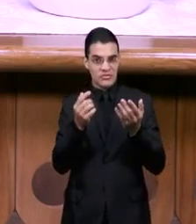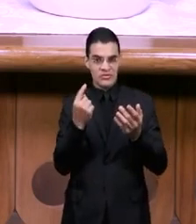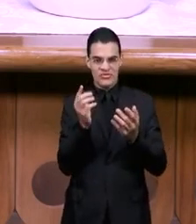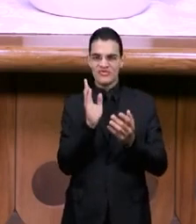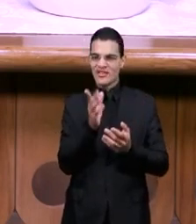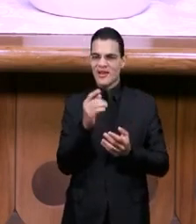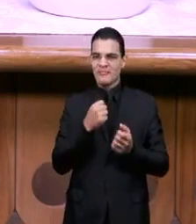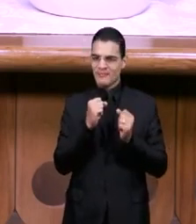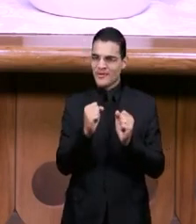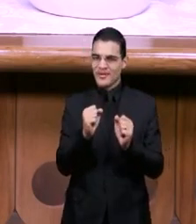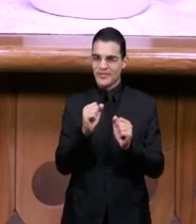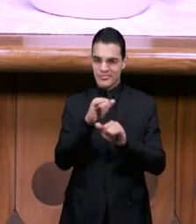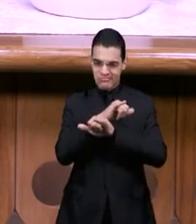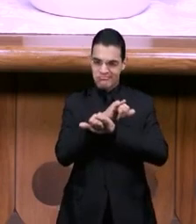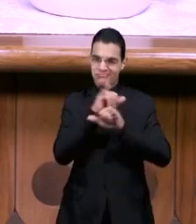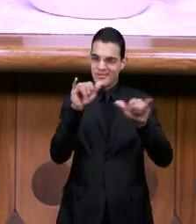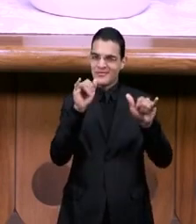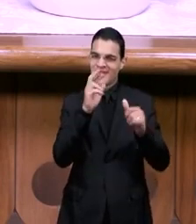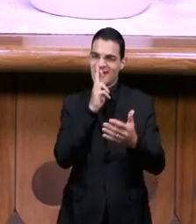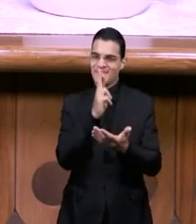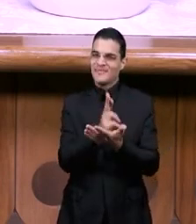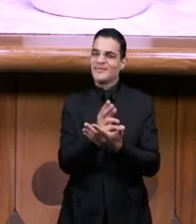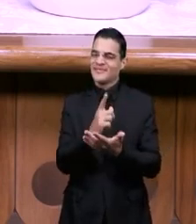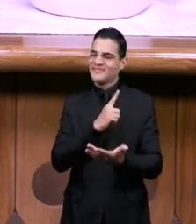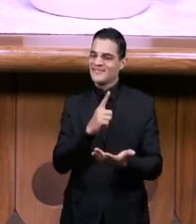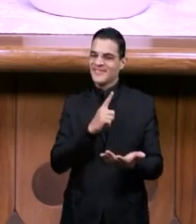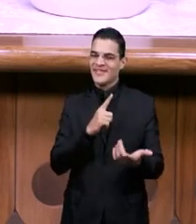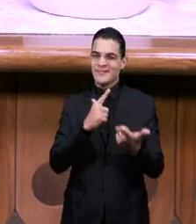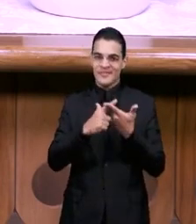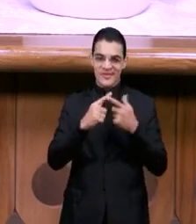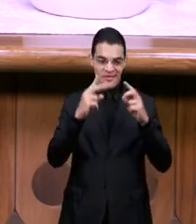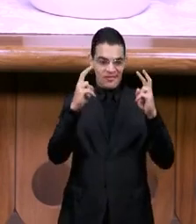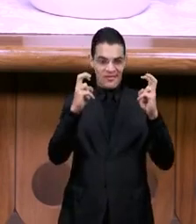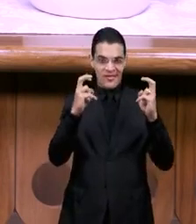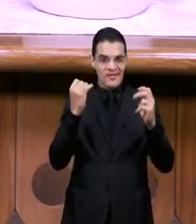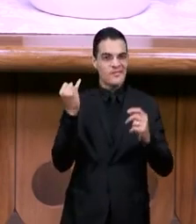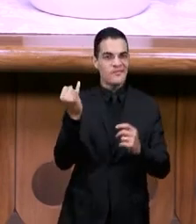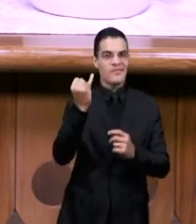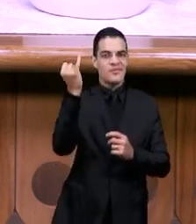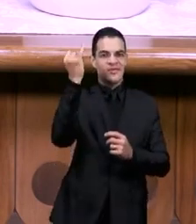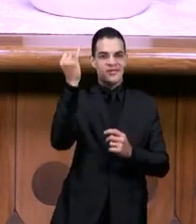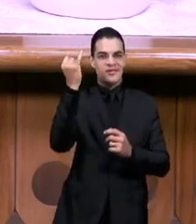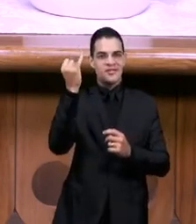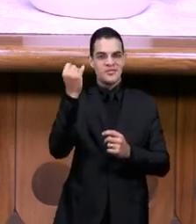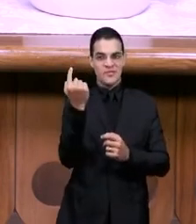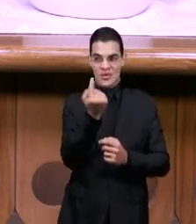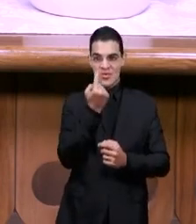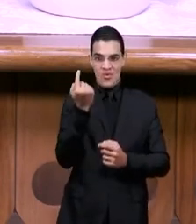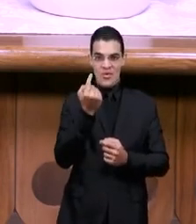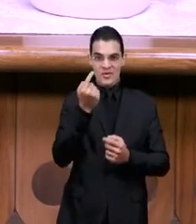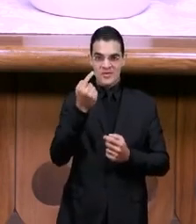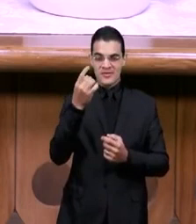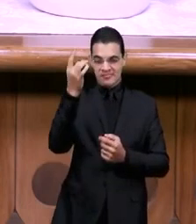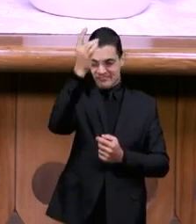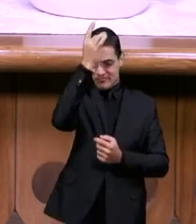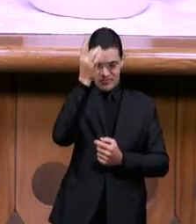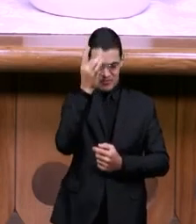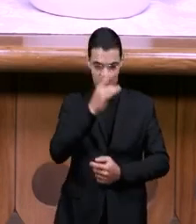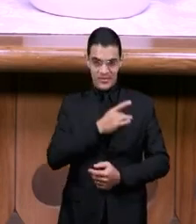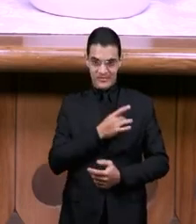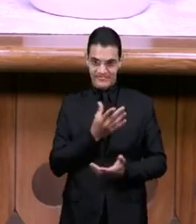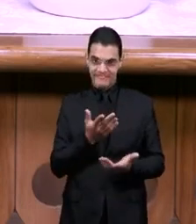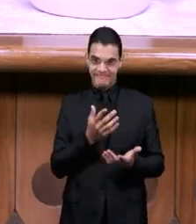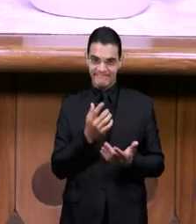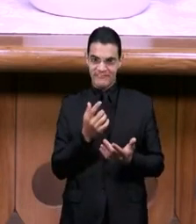say that we have all the answers related to this topic that's so important and so spiritual, which